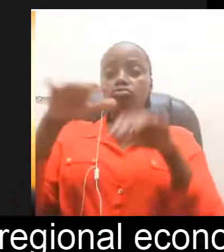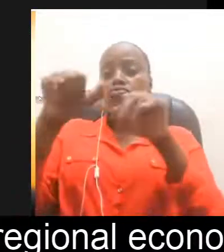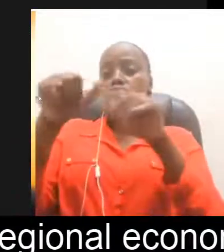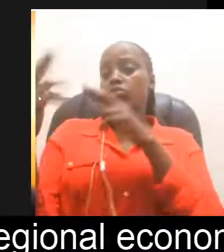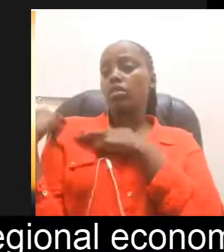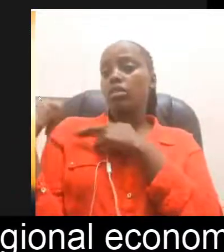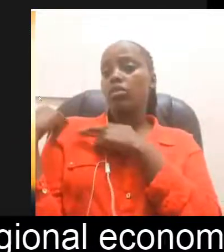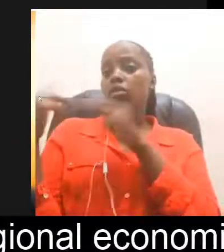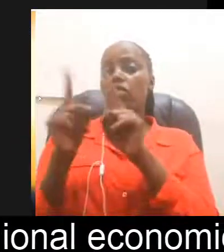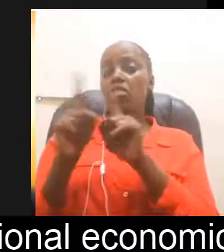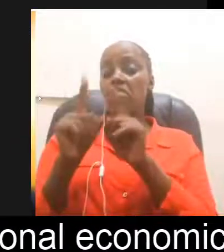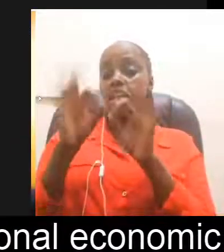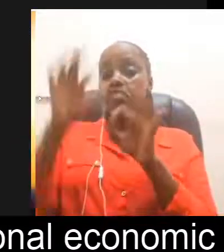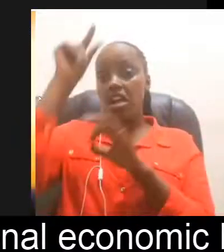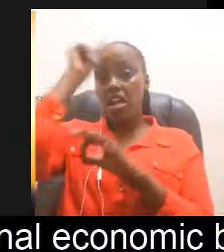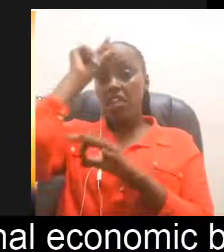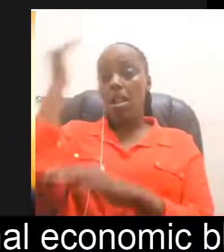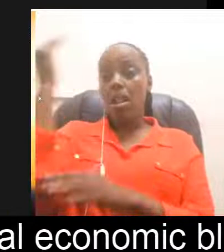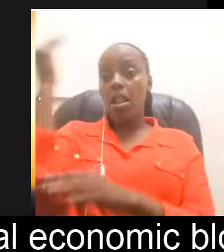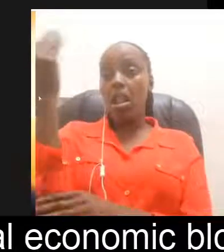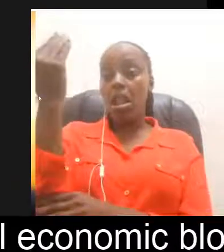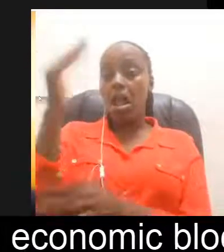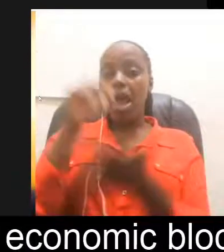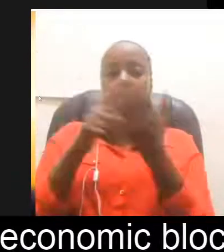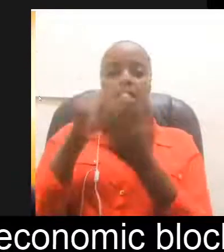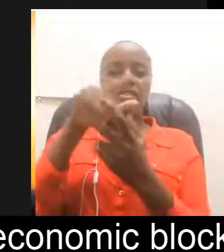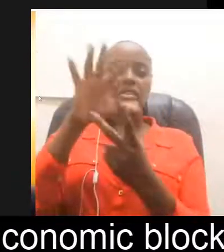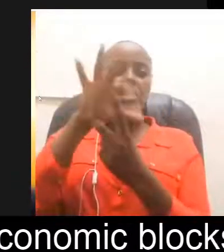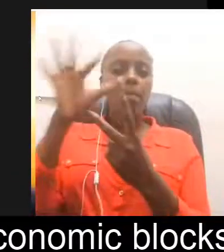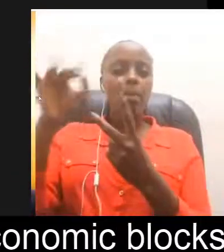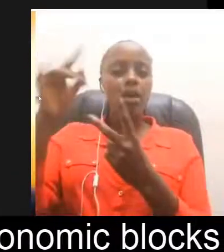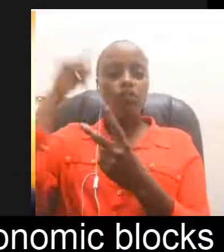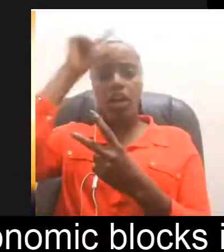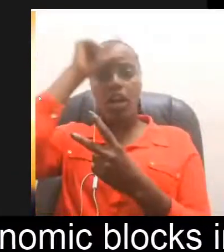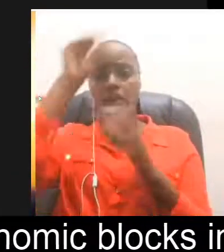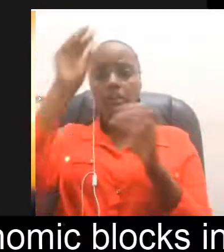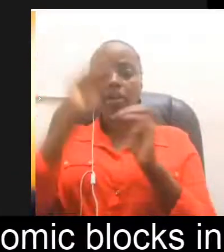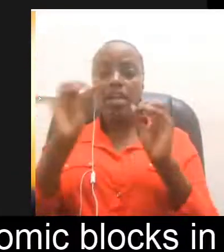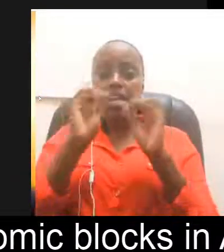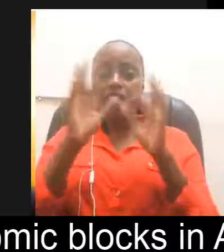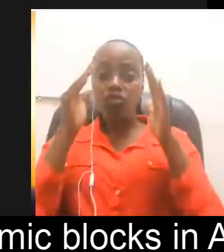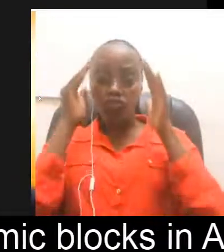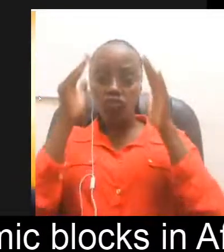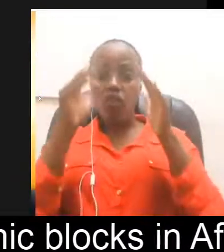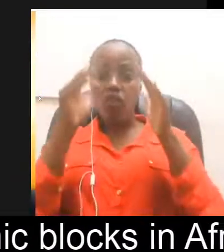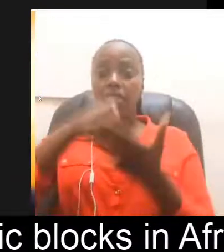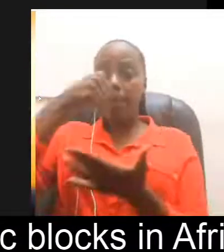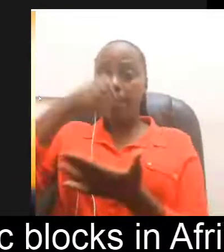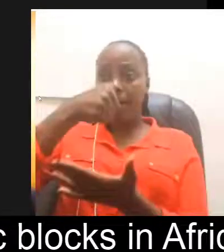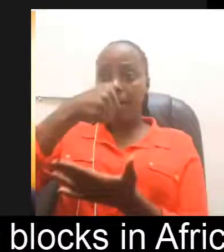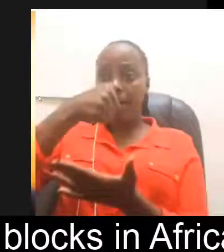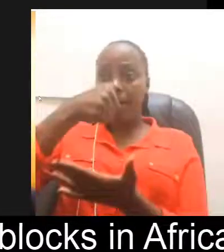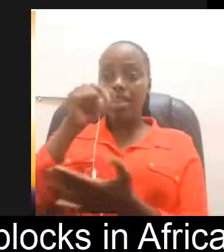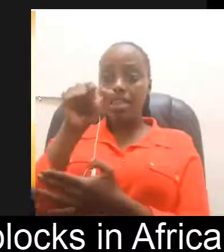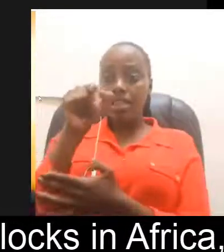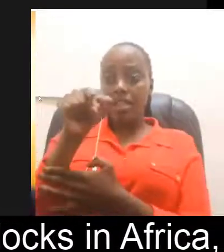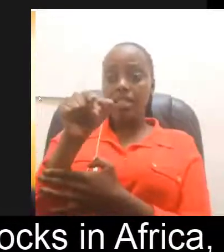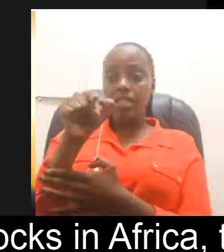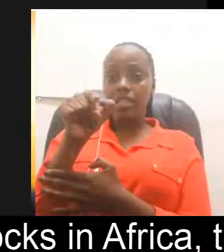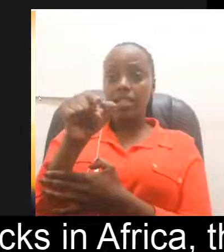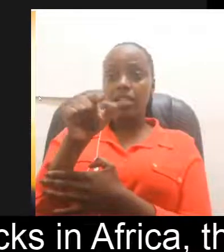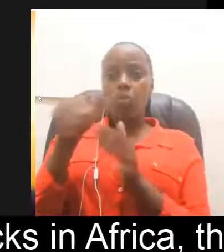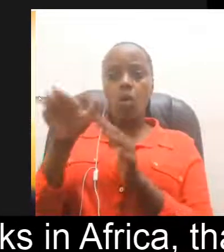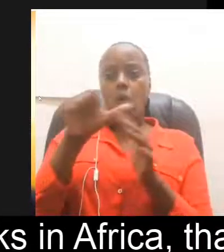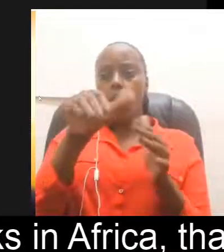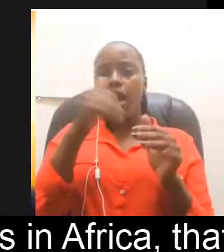all that. And it has not really been a priority for government if you look at the budgeting, and that has in a way